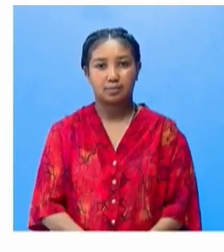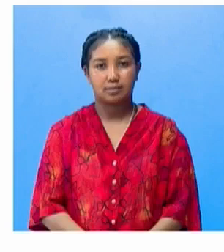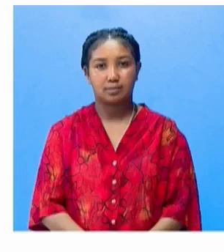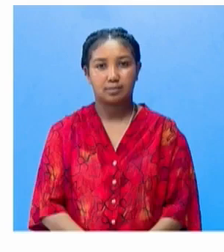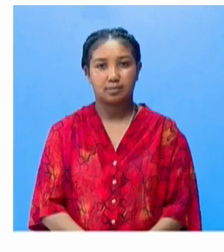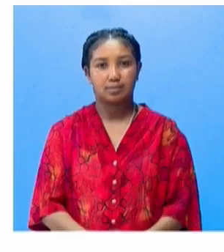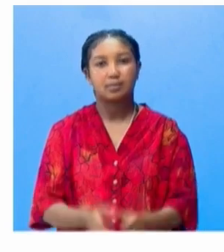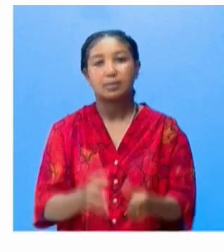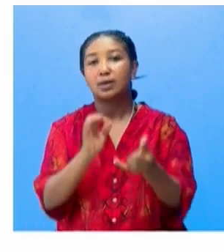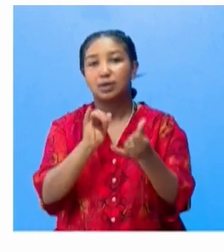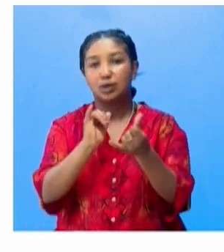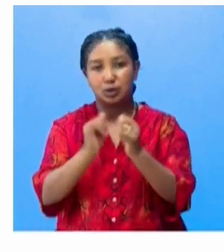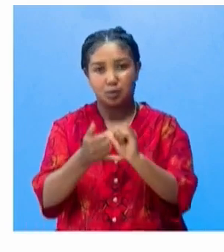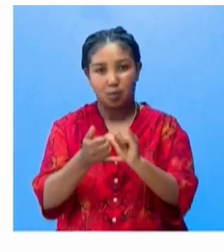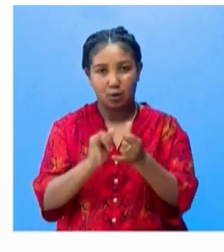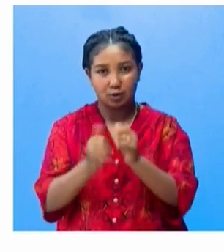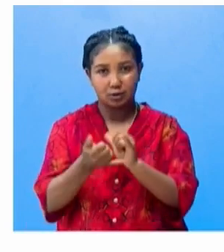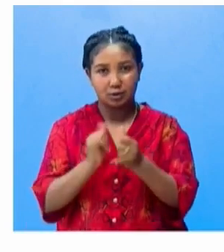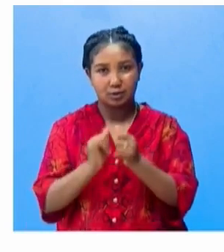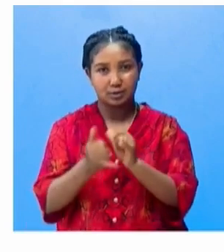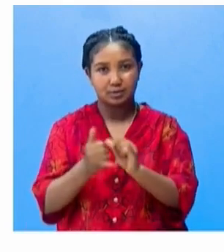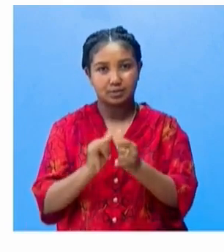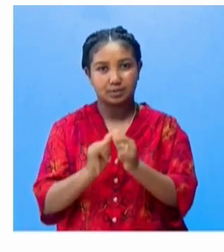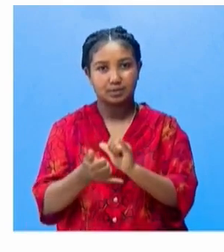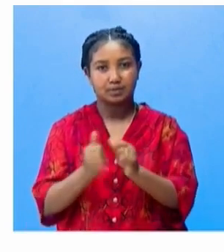a sport